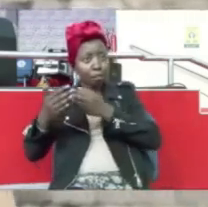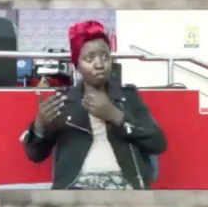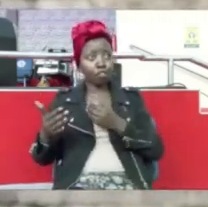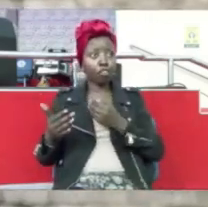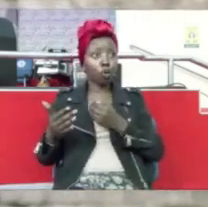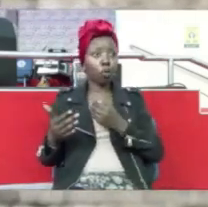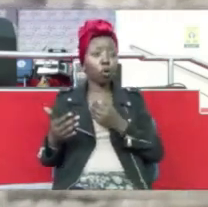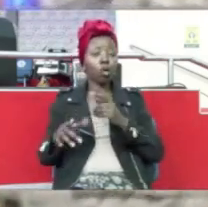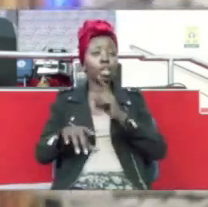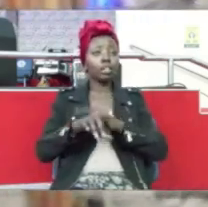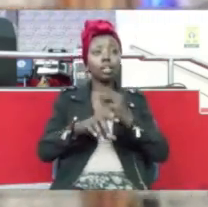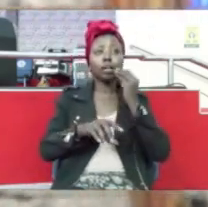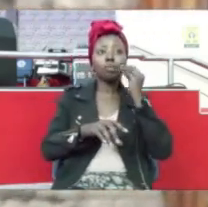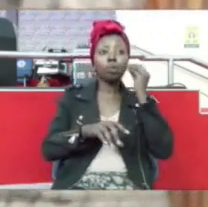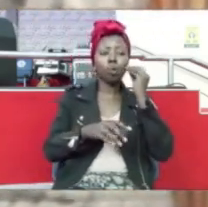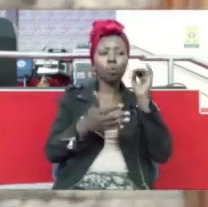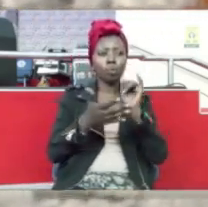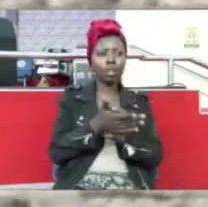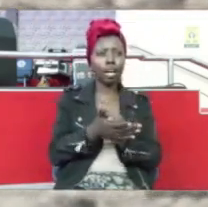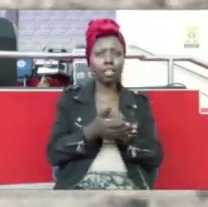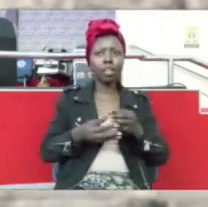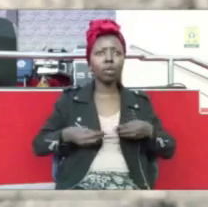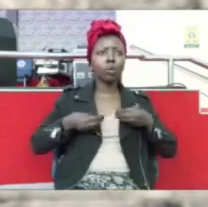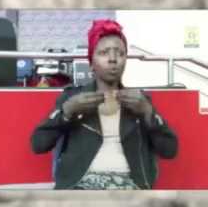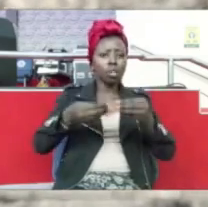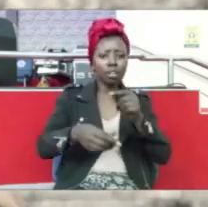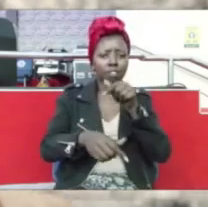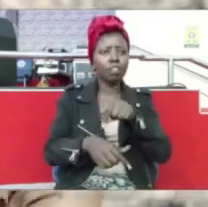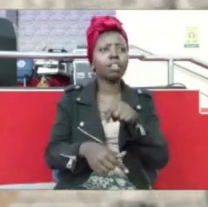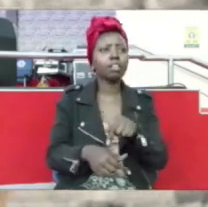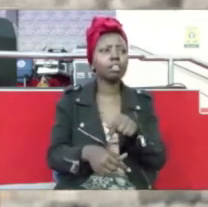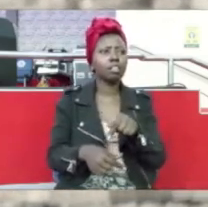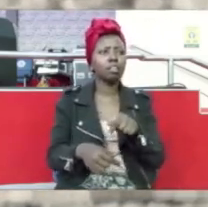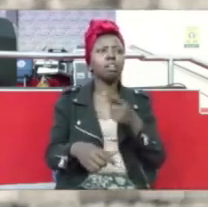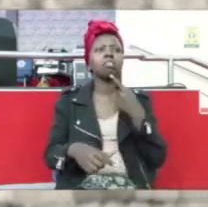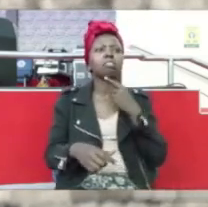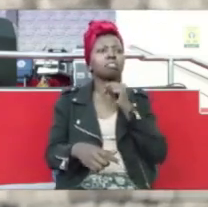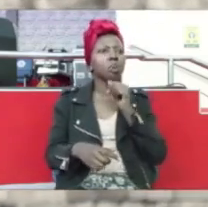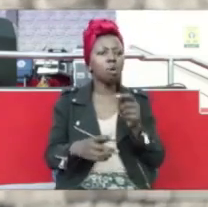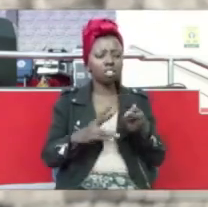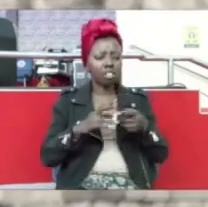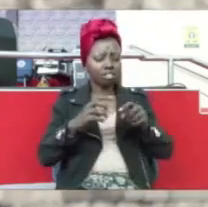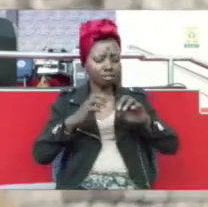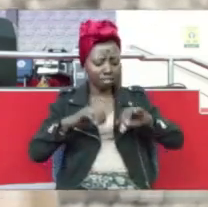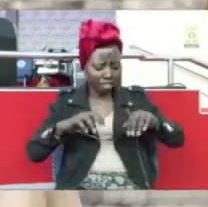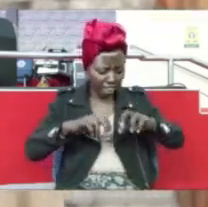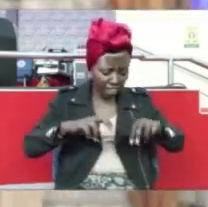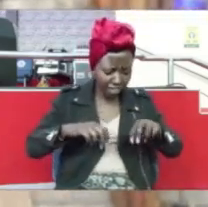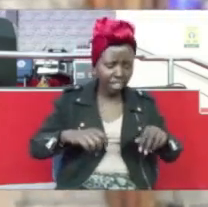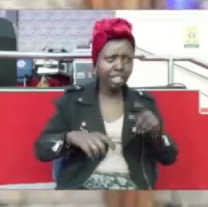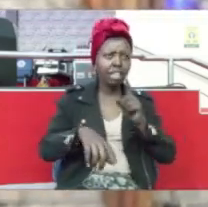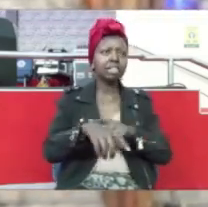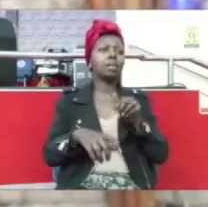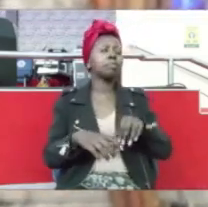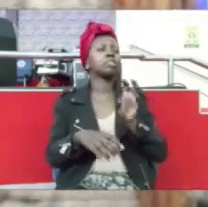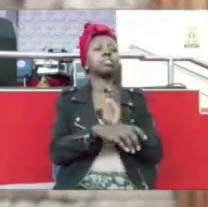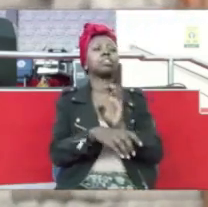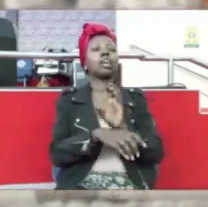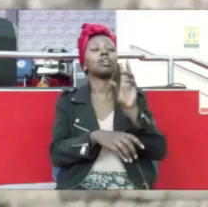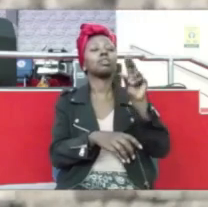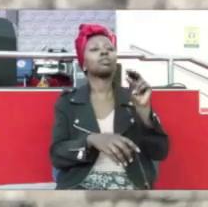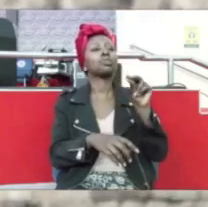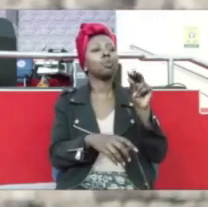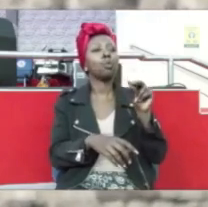what I am going to give. You don't start looking for it kila mahali. Kama tulisema katika ibada ya kwanza, unastahili kuwa umeamua